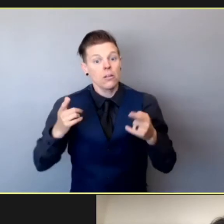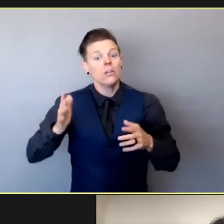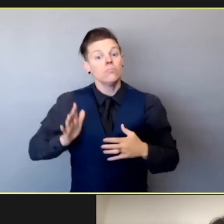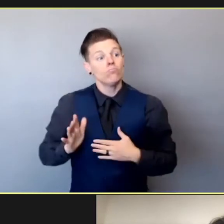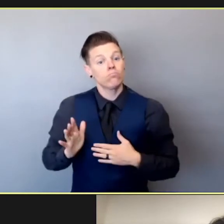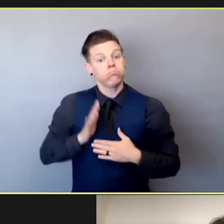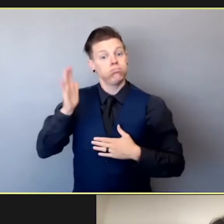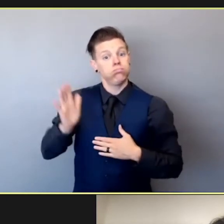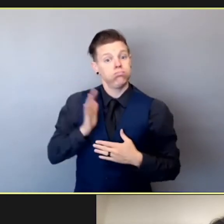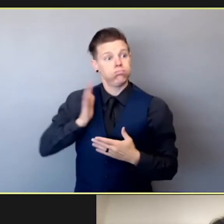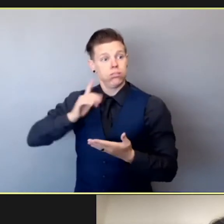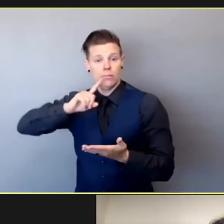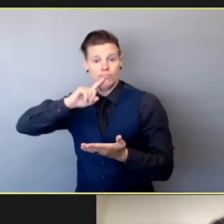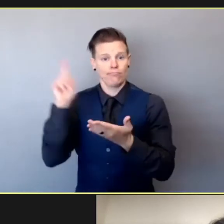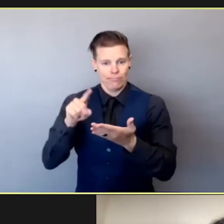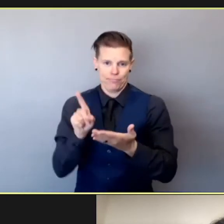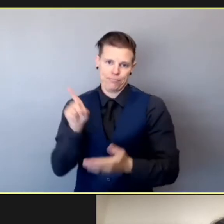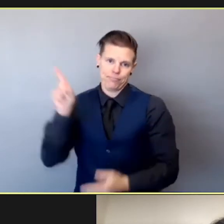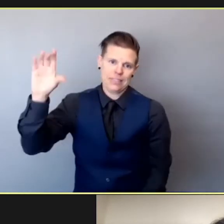the CDC.